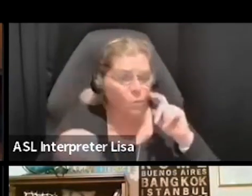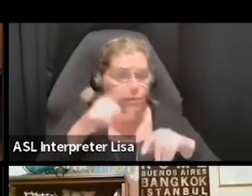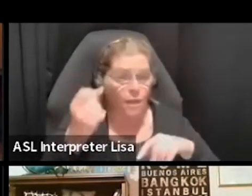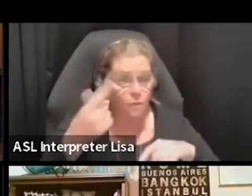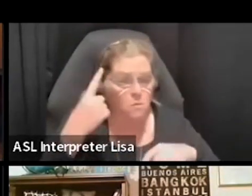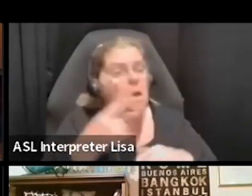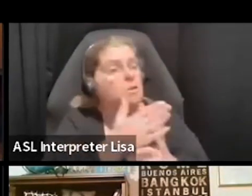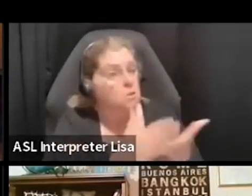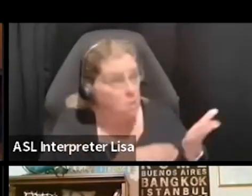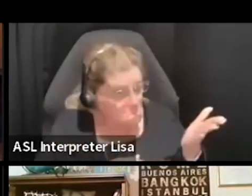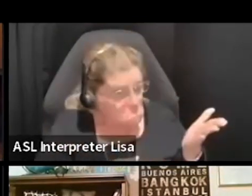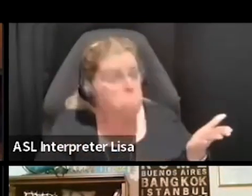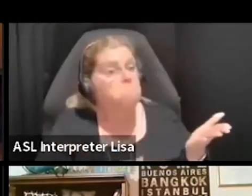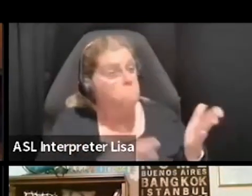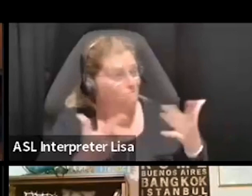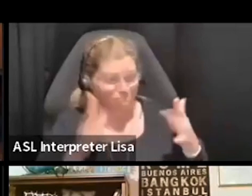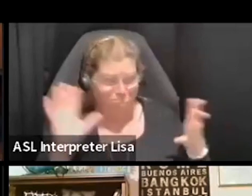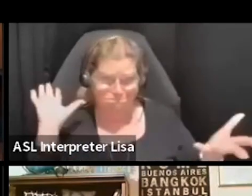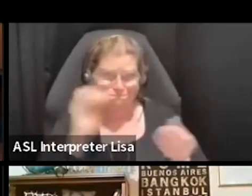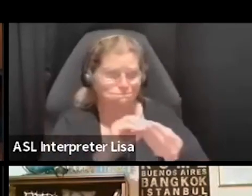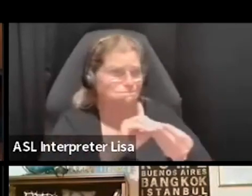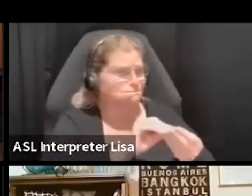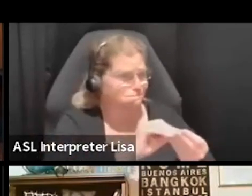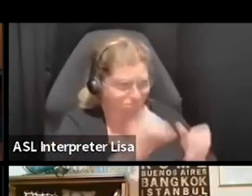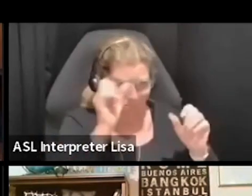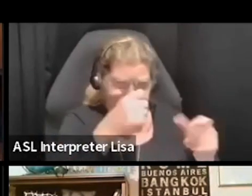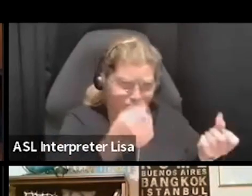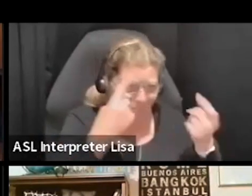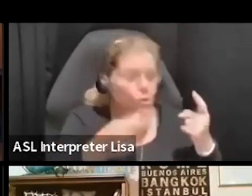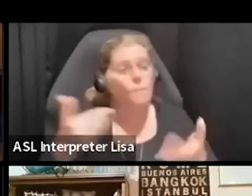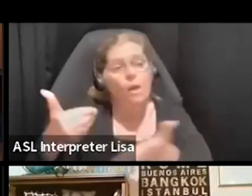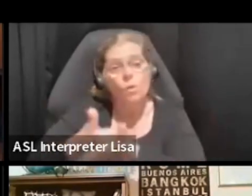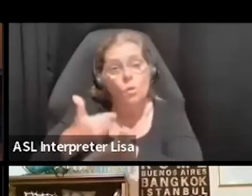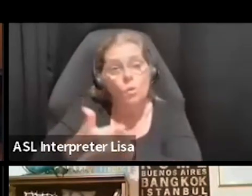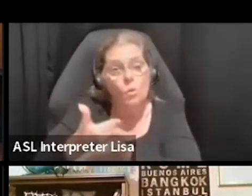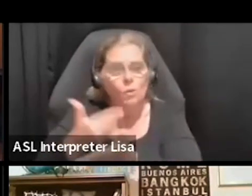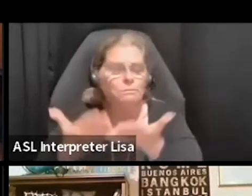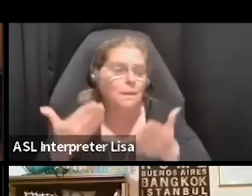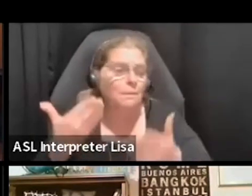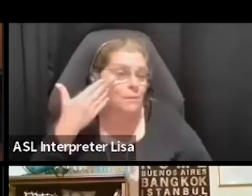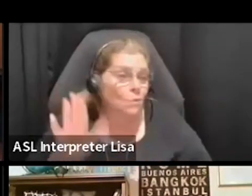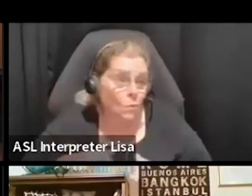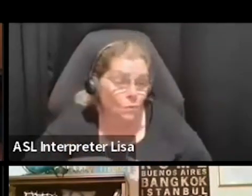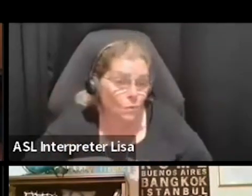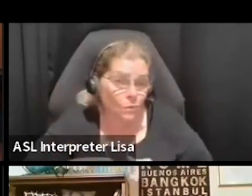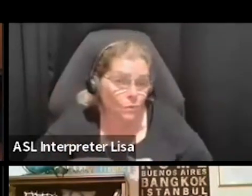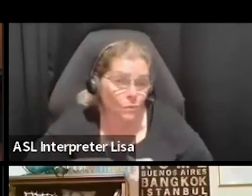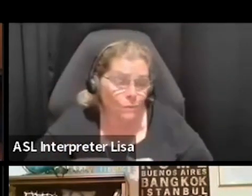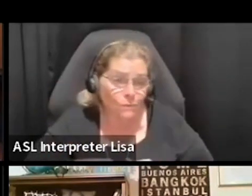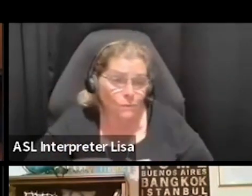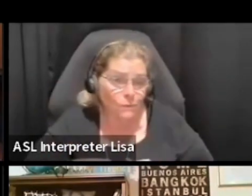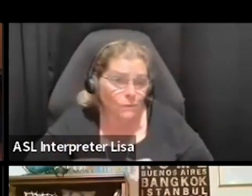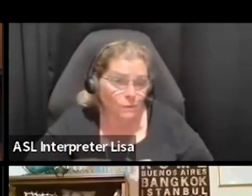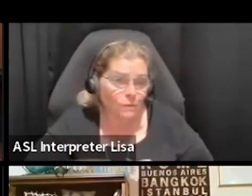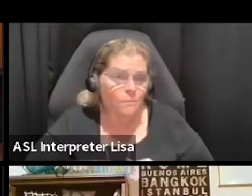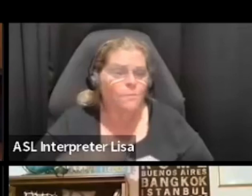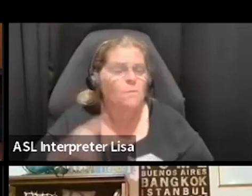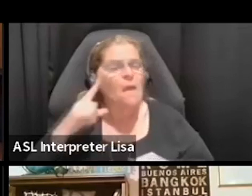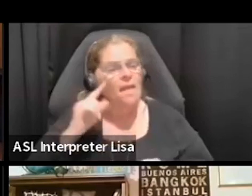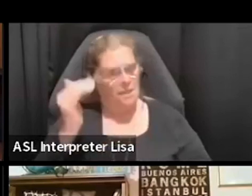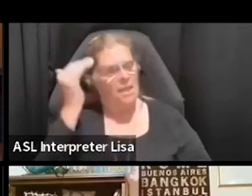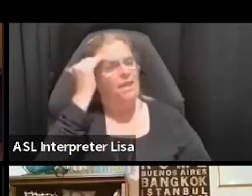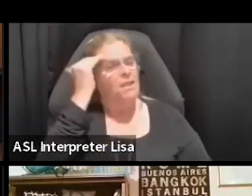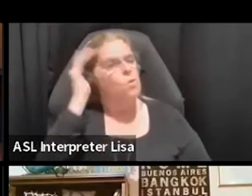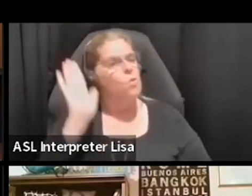have been doing this for a while, but the newer ones, I don't know that they know how to really put it into true practice. I think they are aware that it is